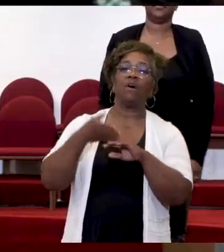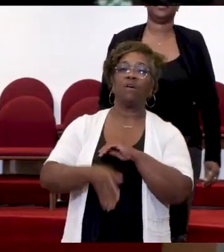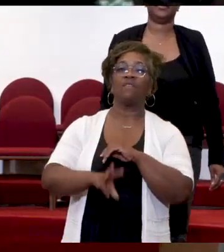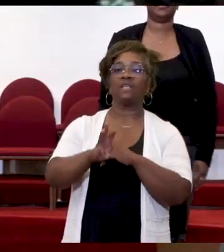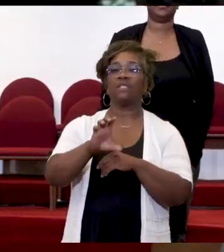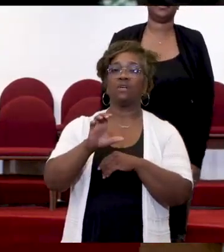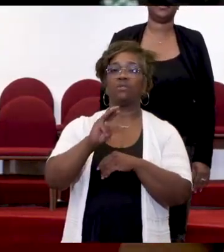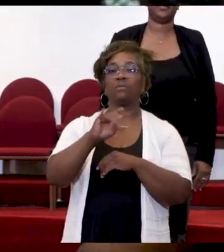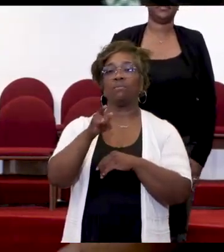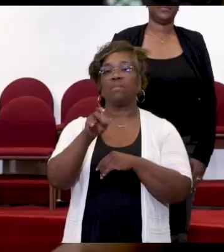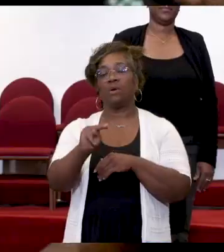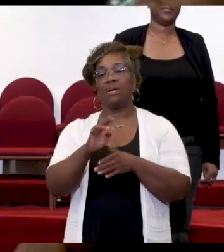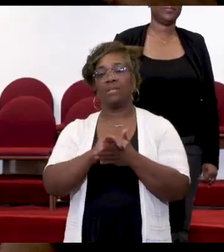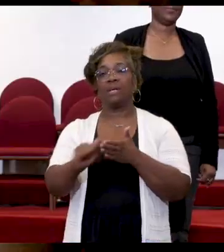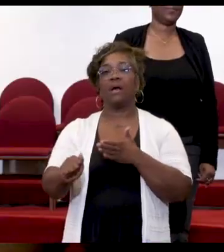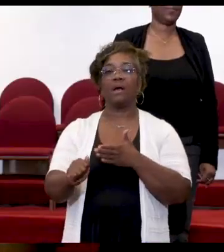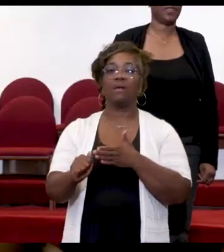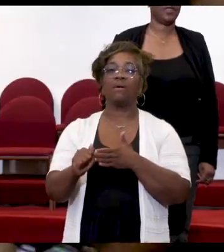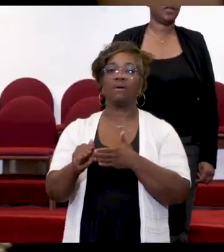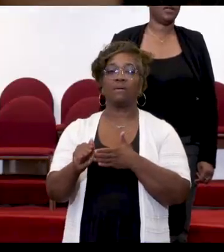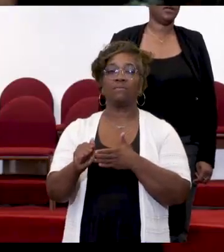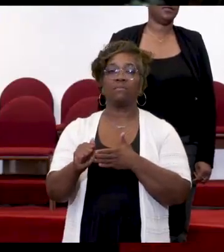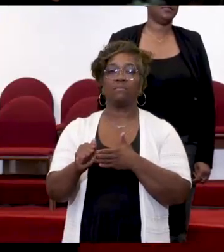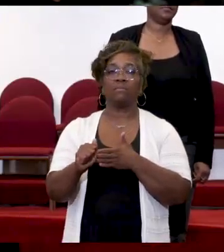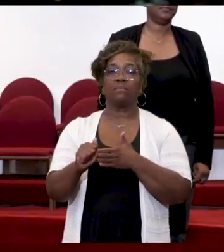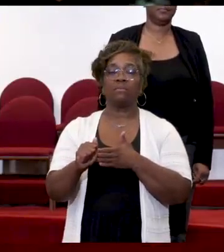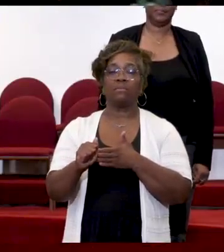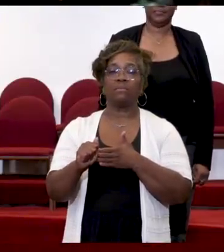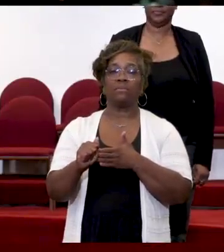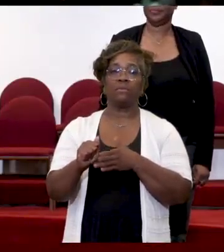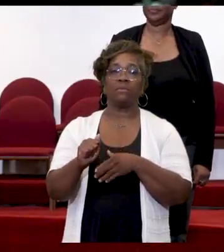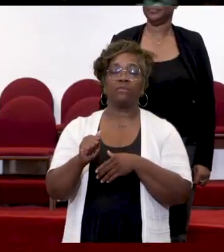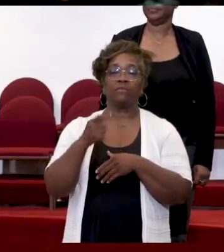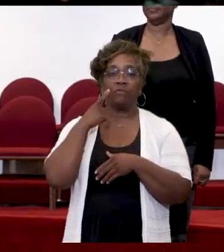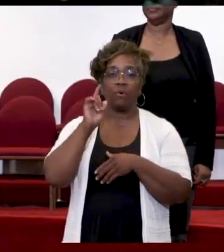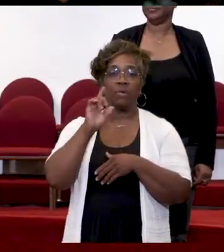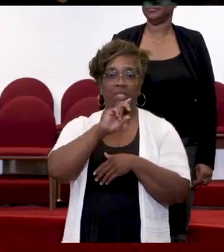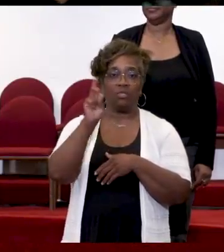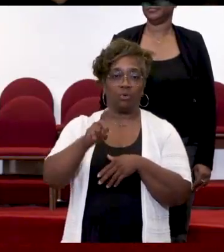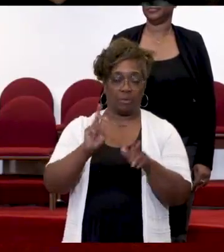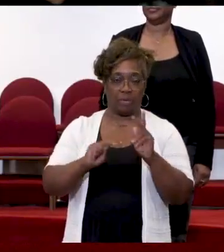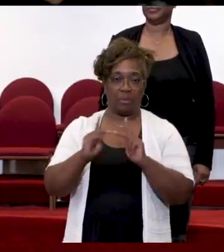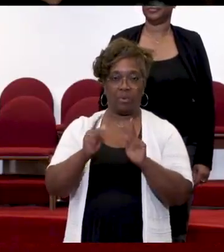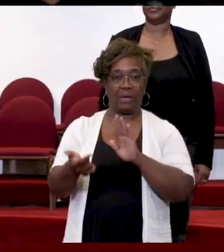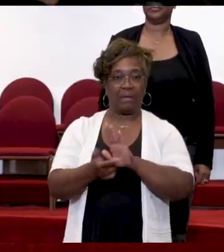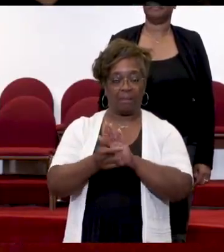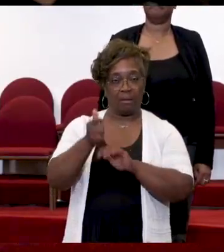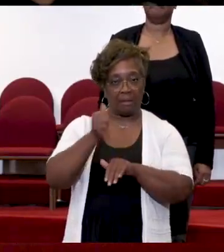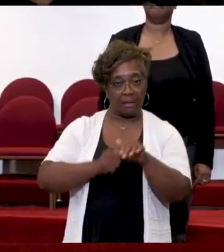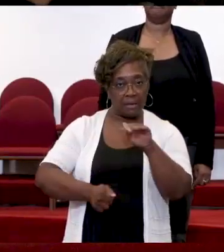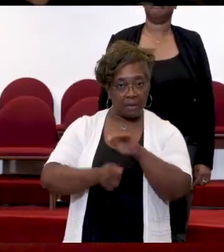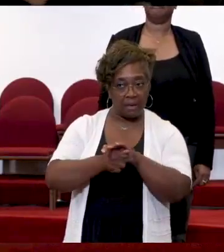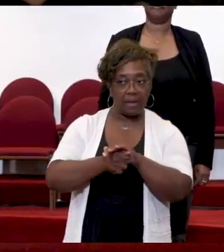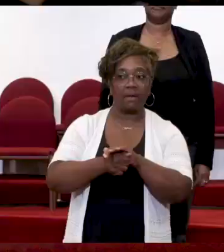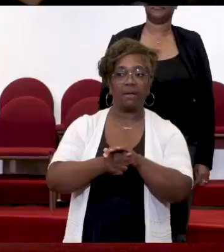million belonging to the Detroit residents, illegally hid and stole by you